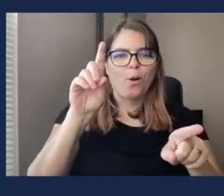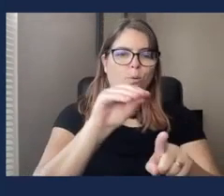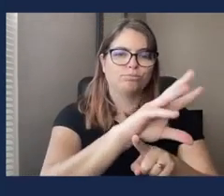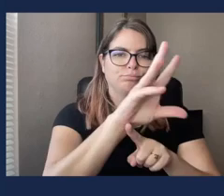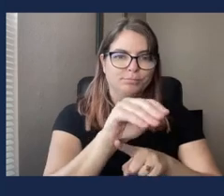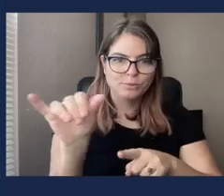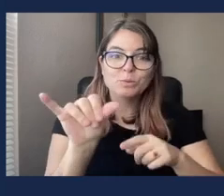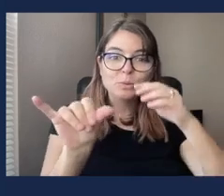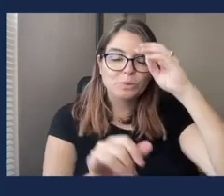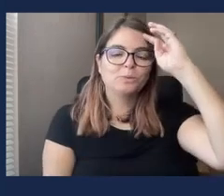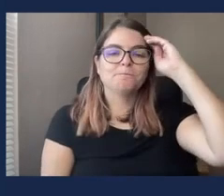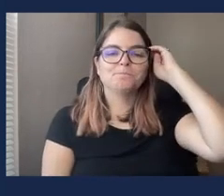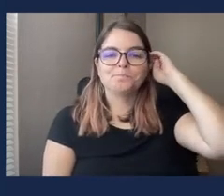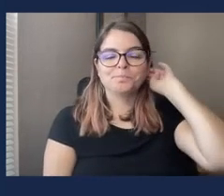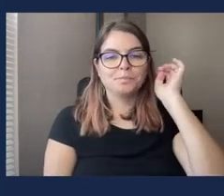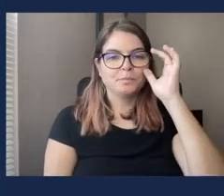well.